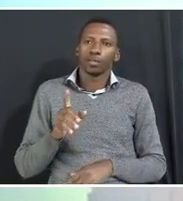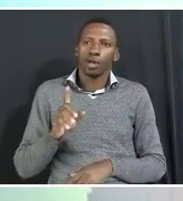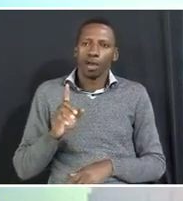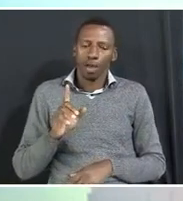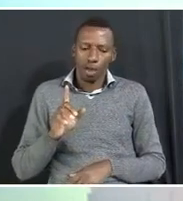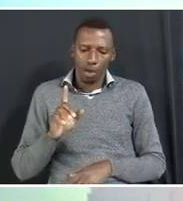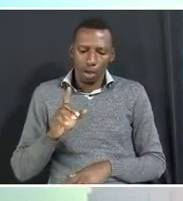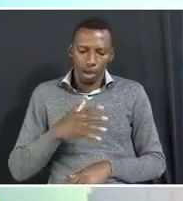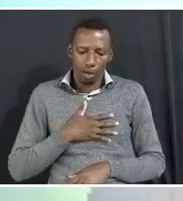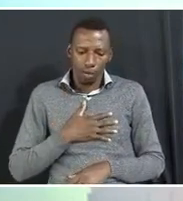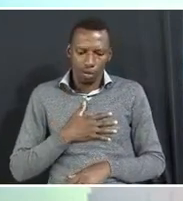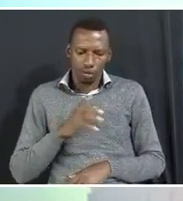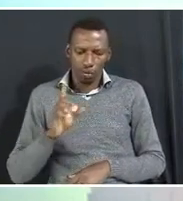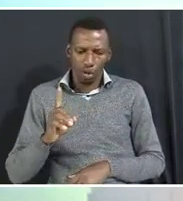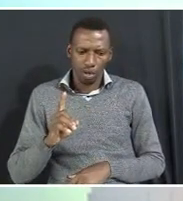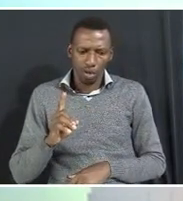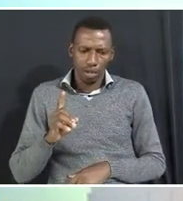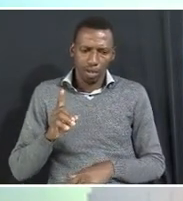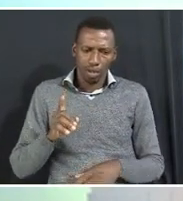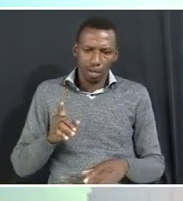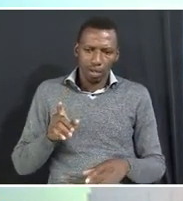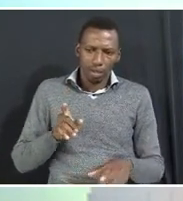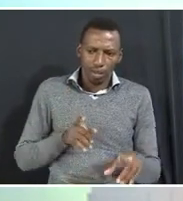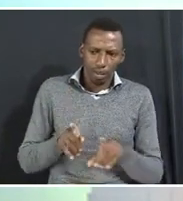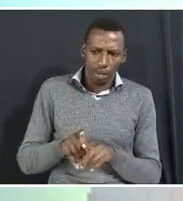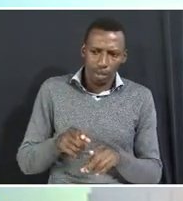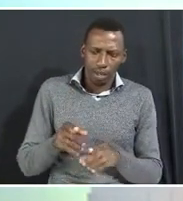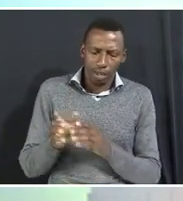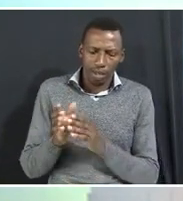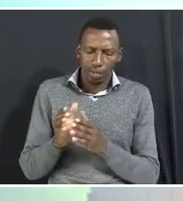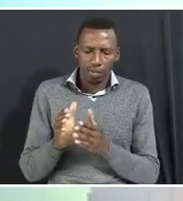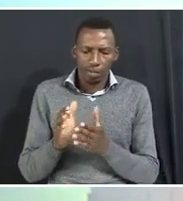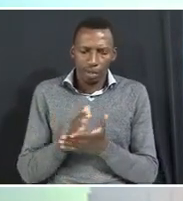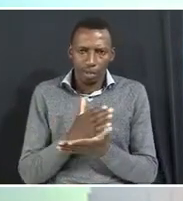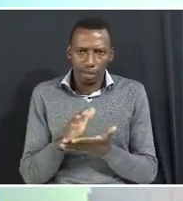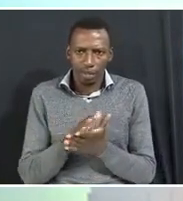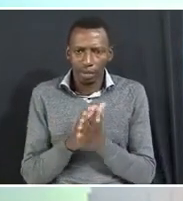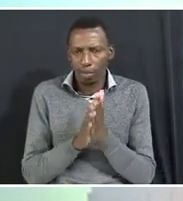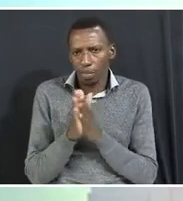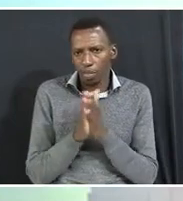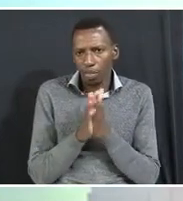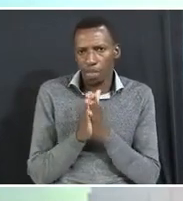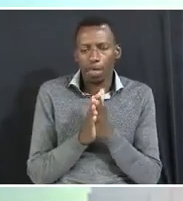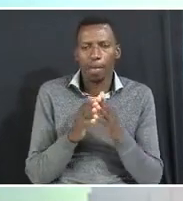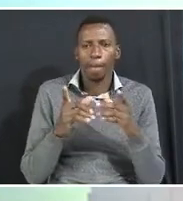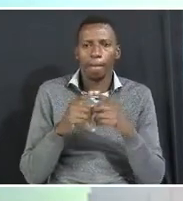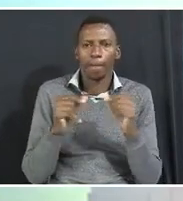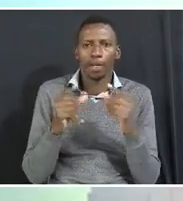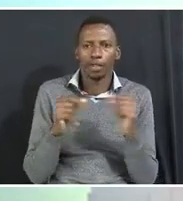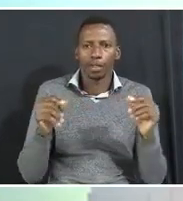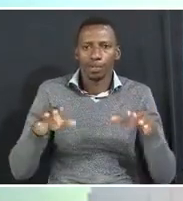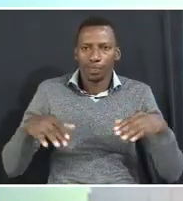college recently, shared a very interesting message of how